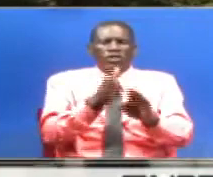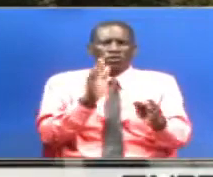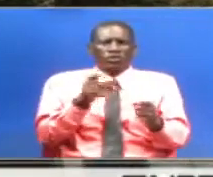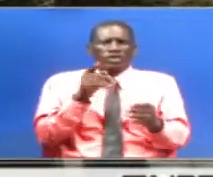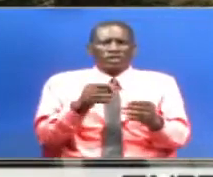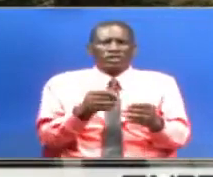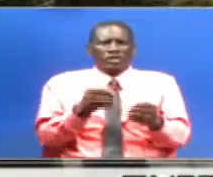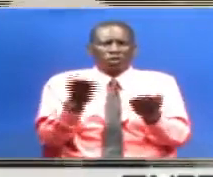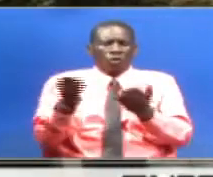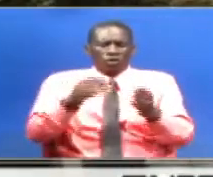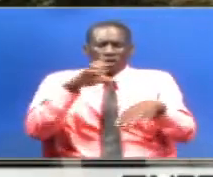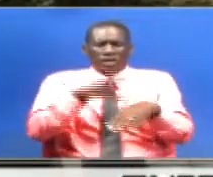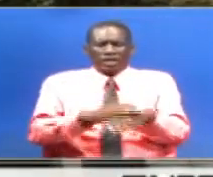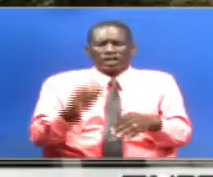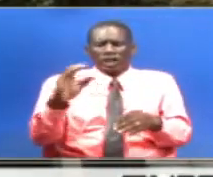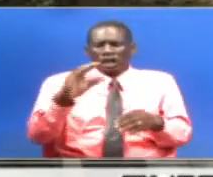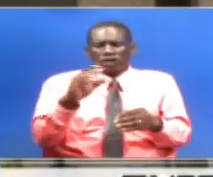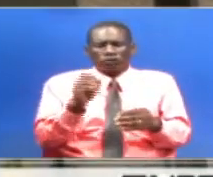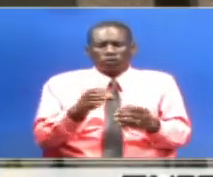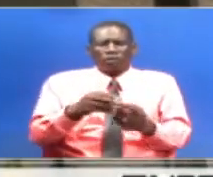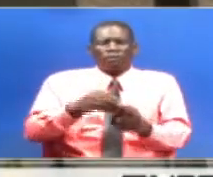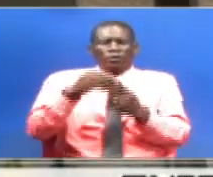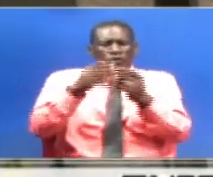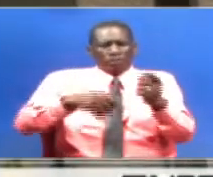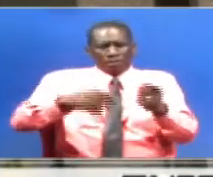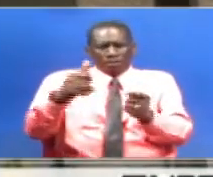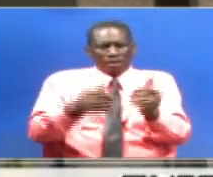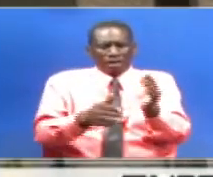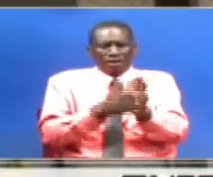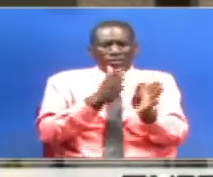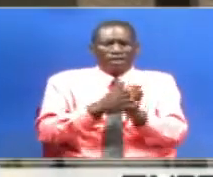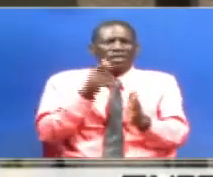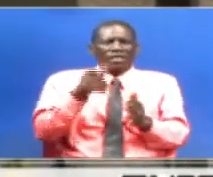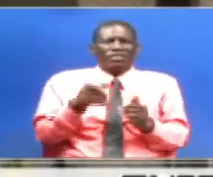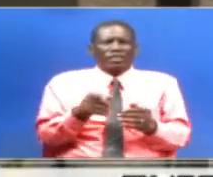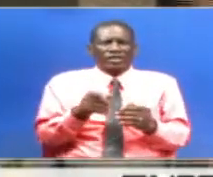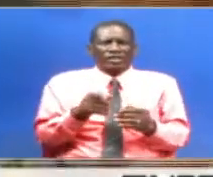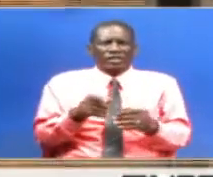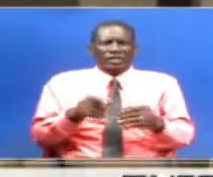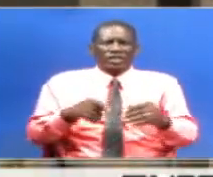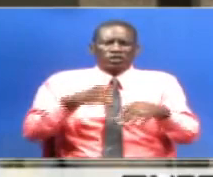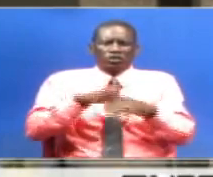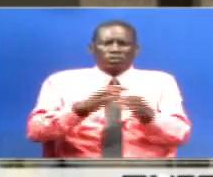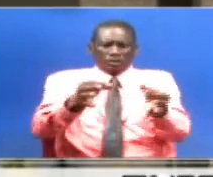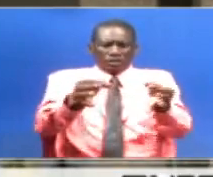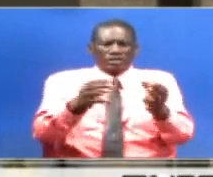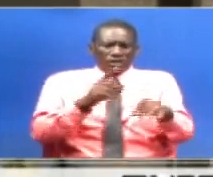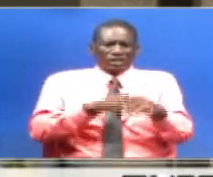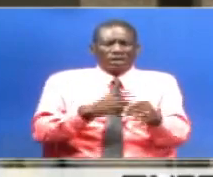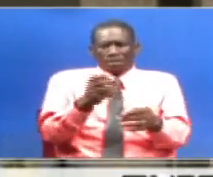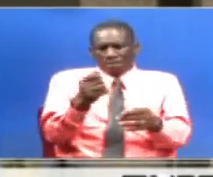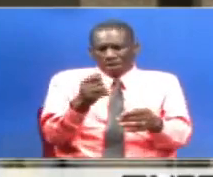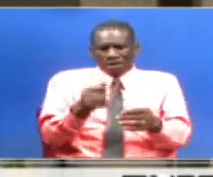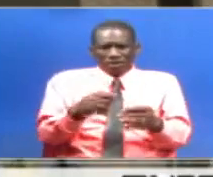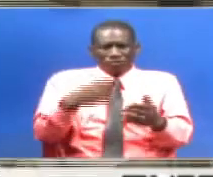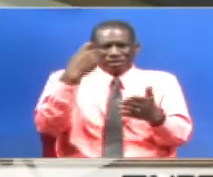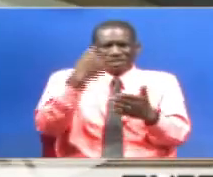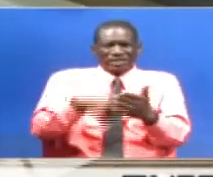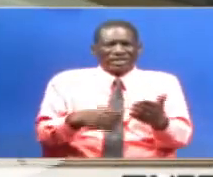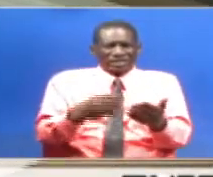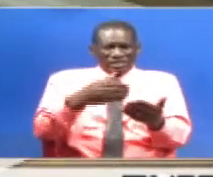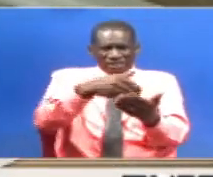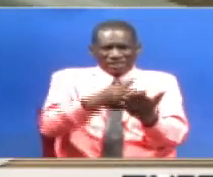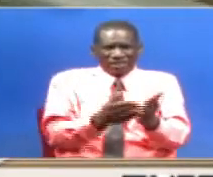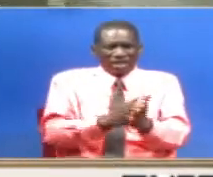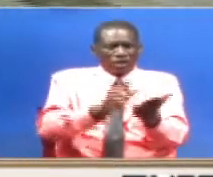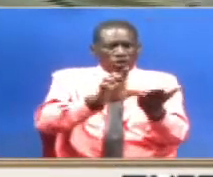source of cash to cater for priority payments and emergencies, and is usually tapped by the Treasury when revenue streams such as tax receipts and